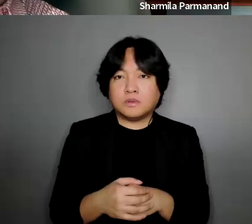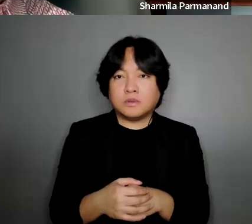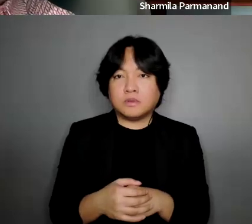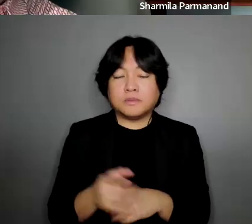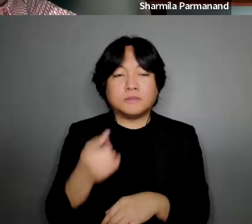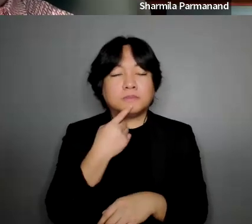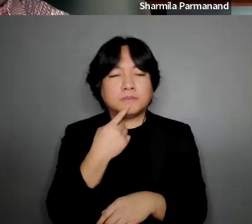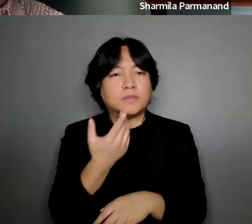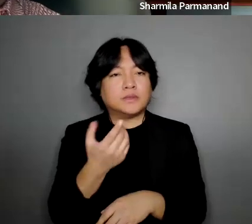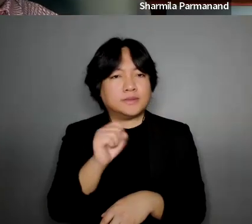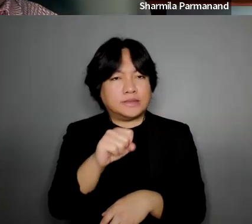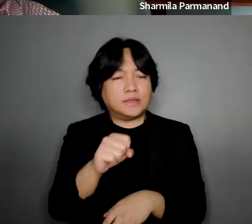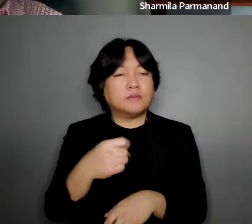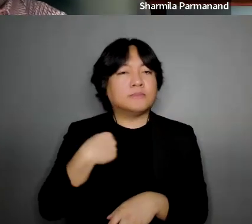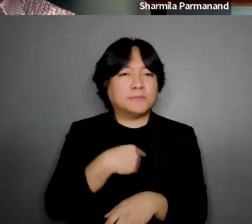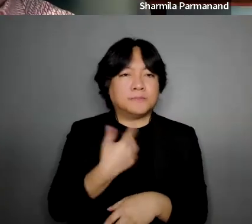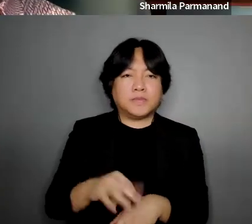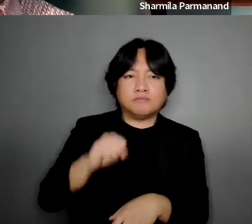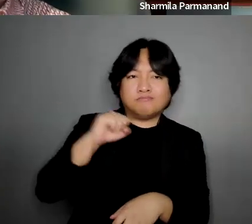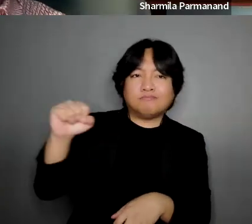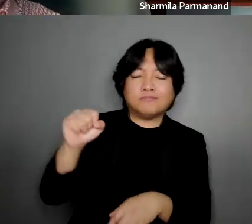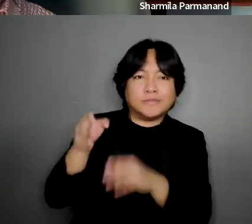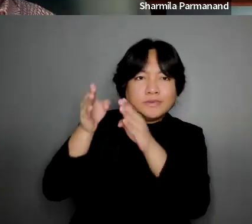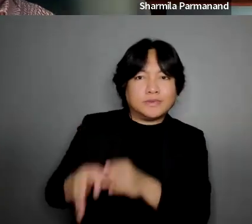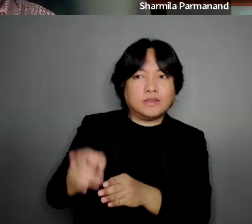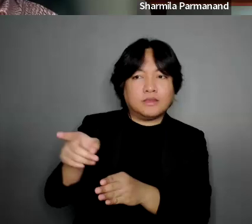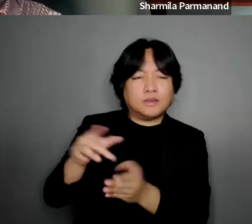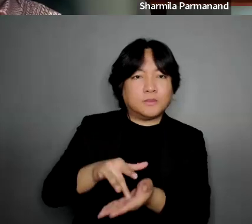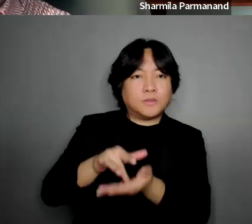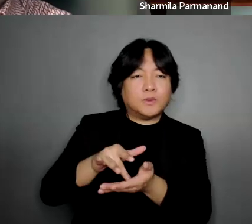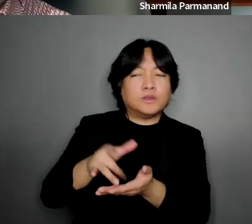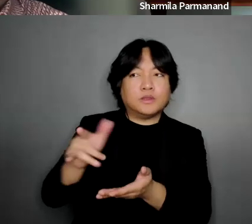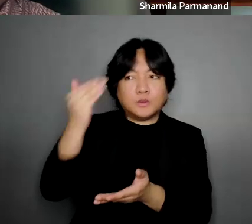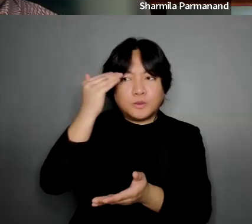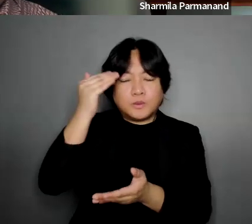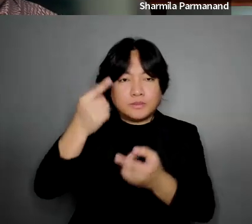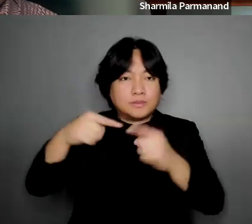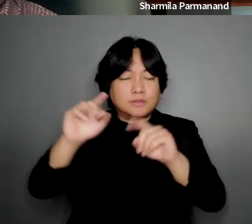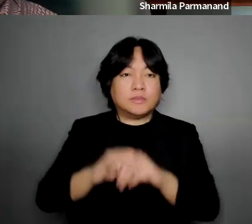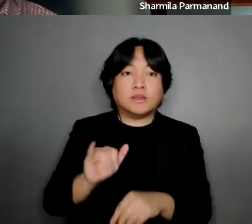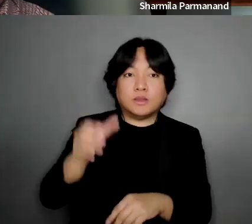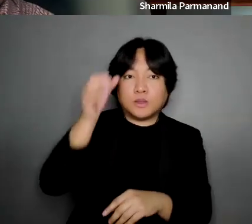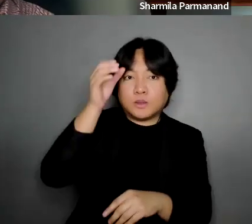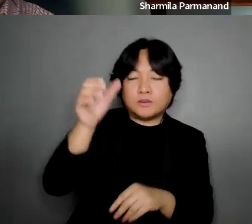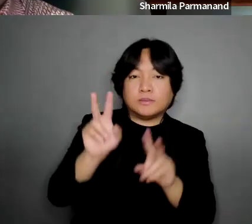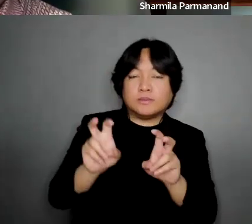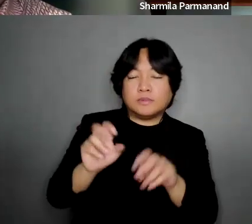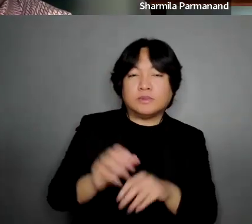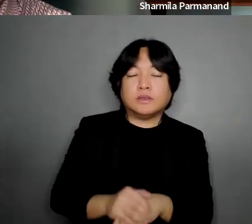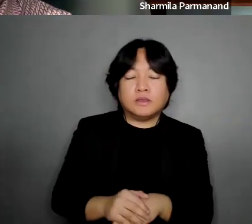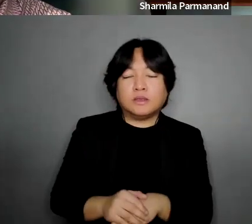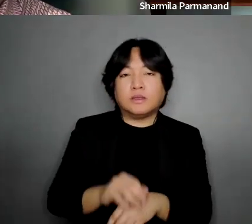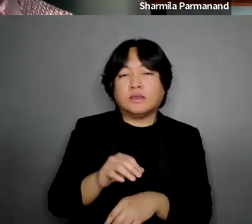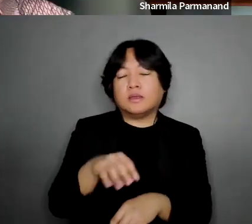Yeah, so I think we resist the individualist model of knowledge production and success. In the context of LSE, I'm a member of the